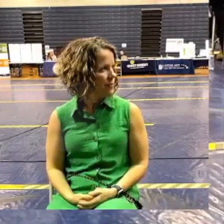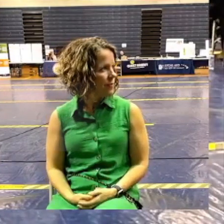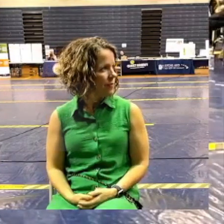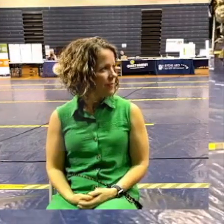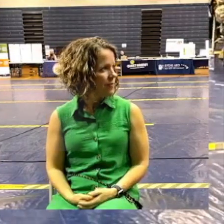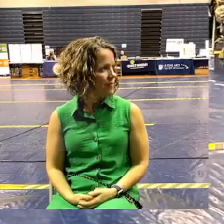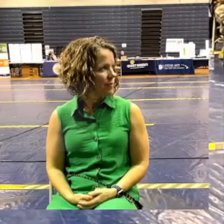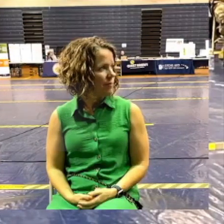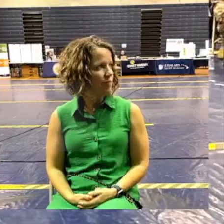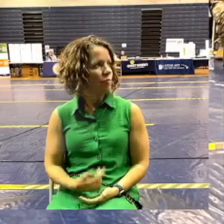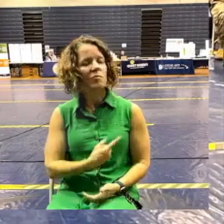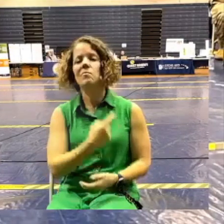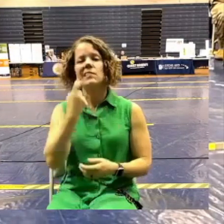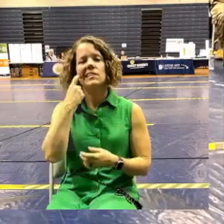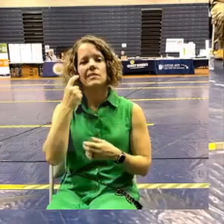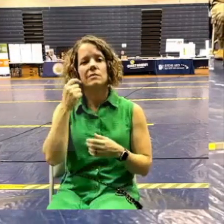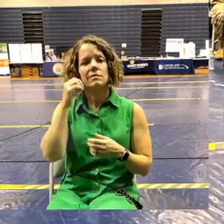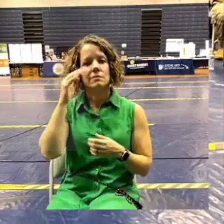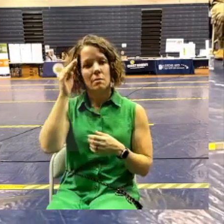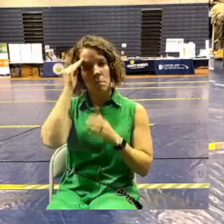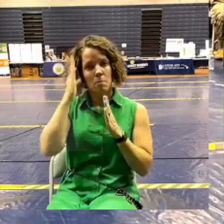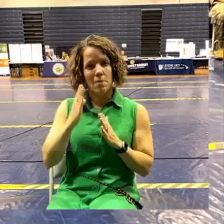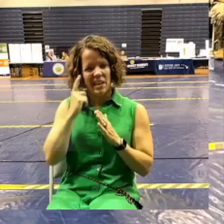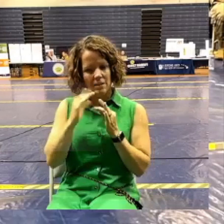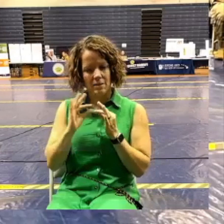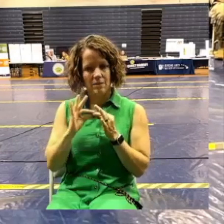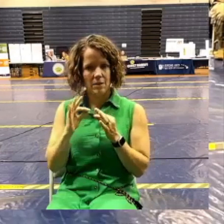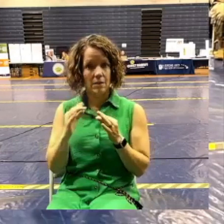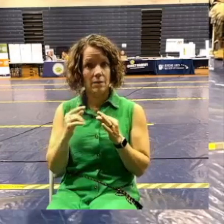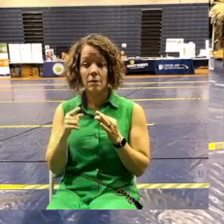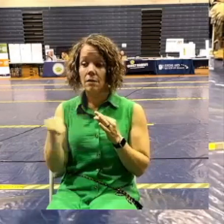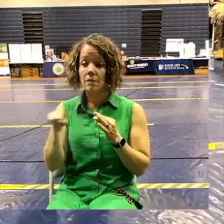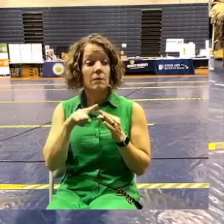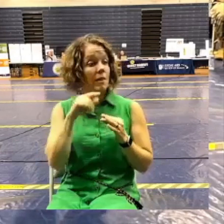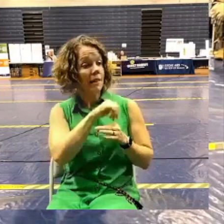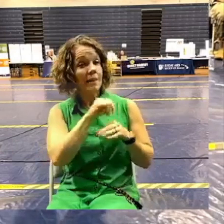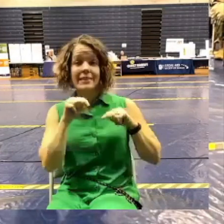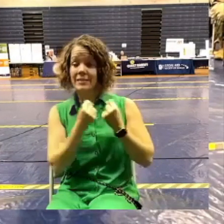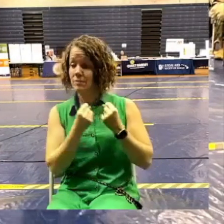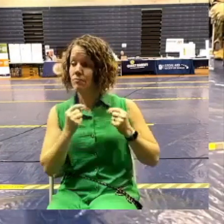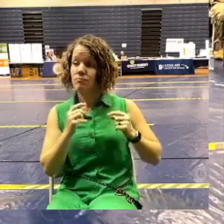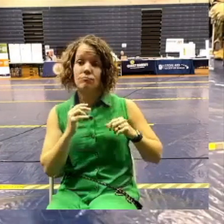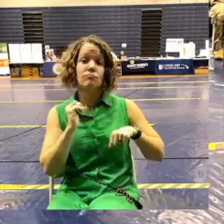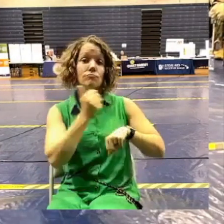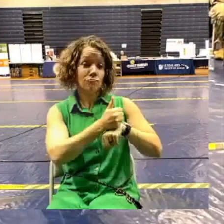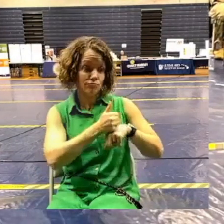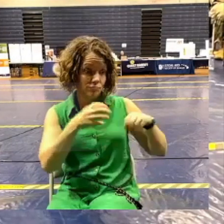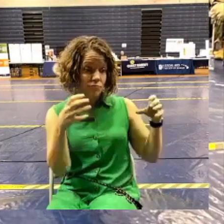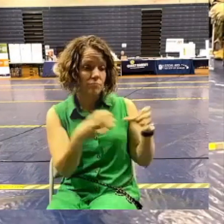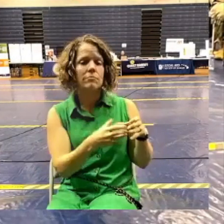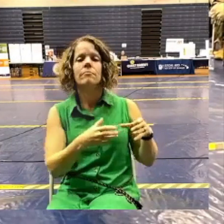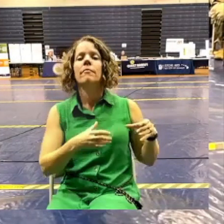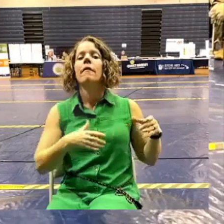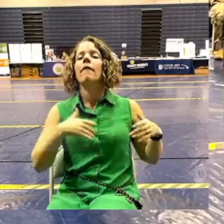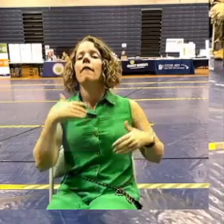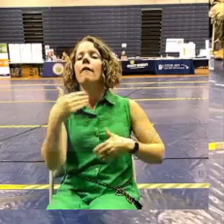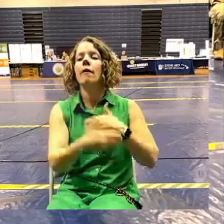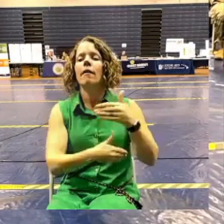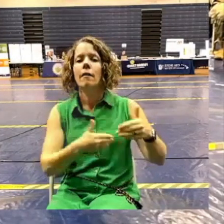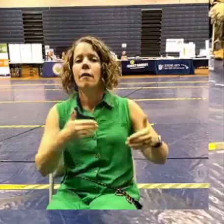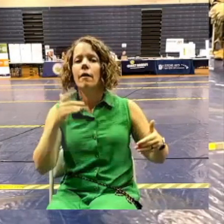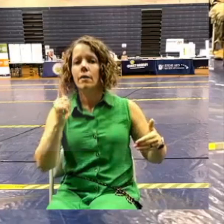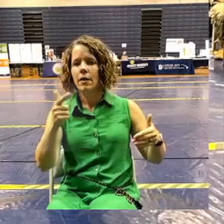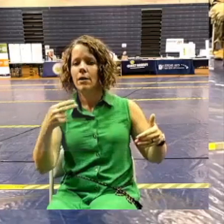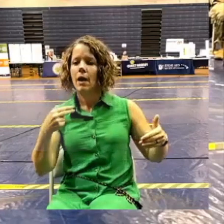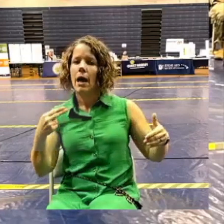Like Mayor said, I'm kind of the last addition to what's been comfortably known as the Lahaina